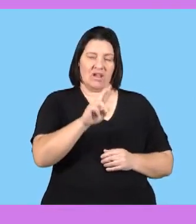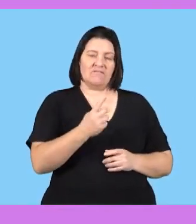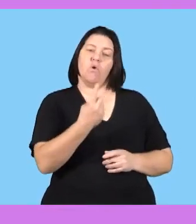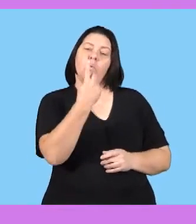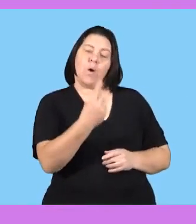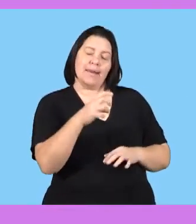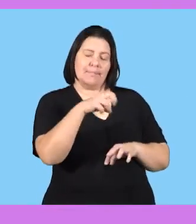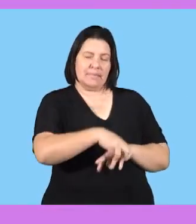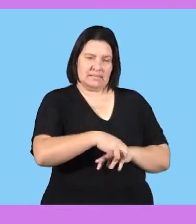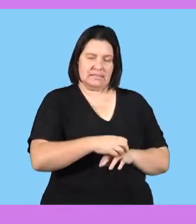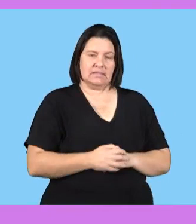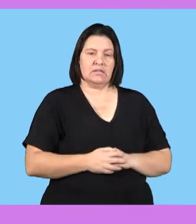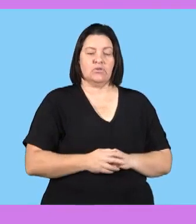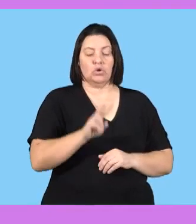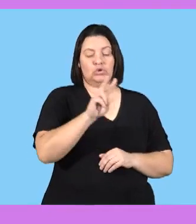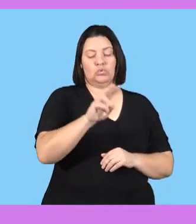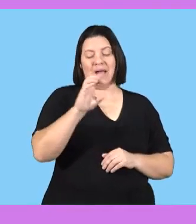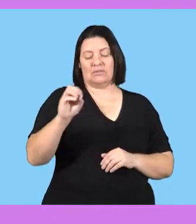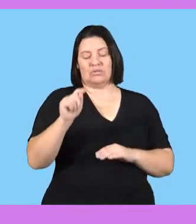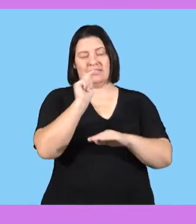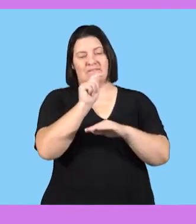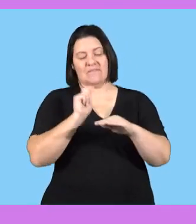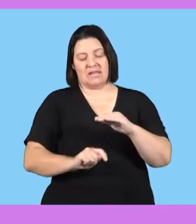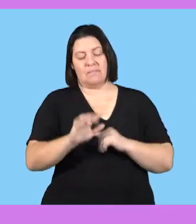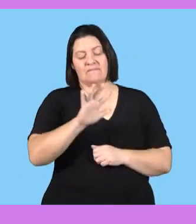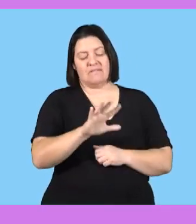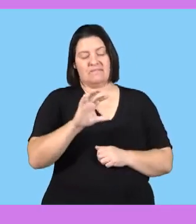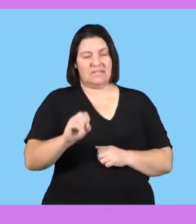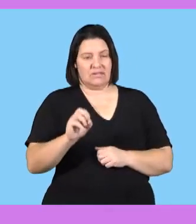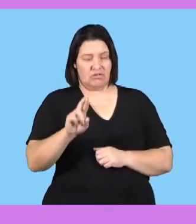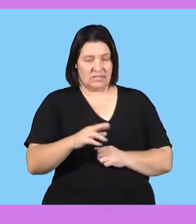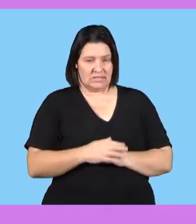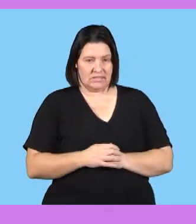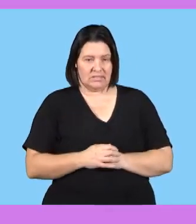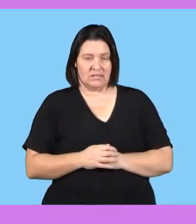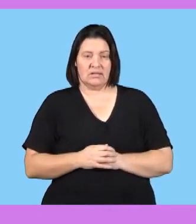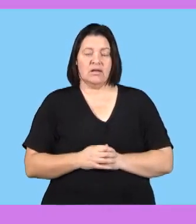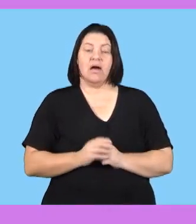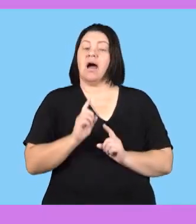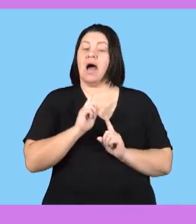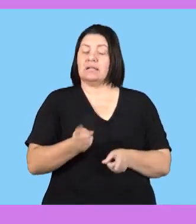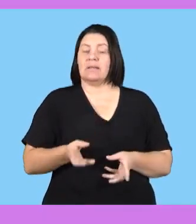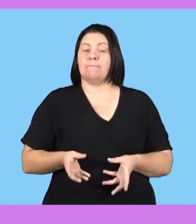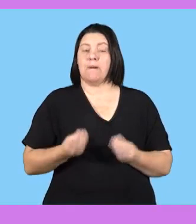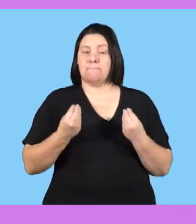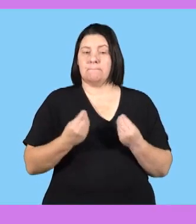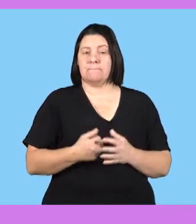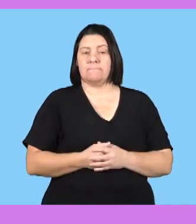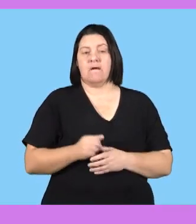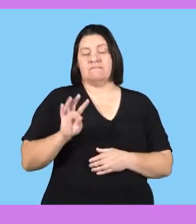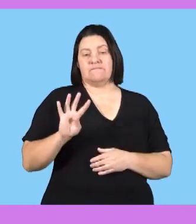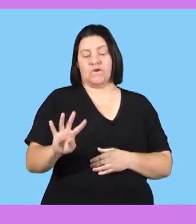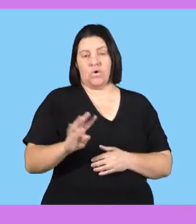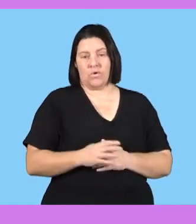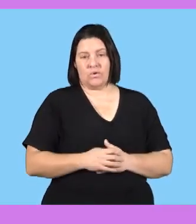cost for one piece, we say 200 divide by 50. Therefore, we will